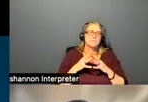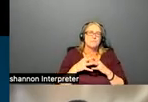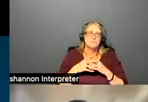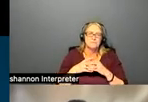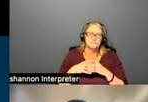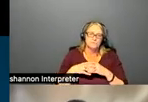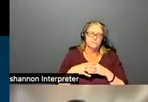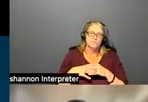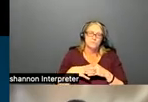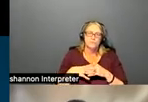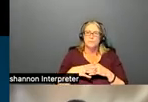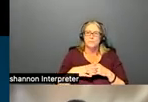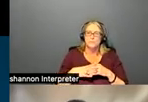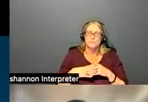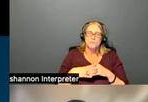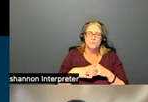What you'll notice,